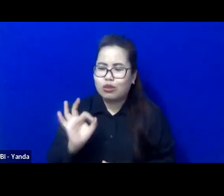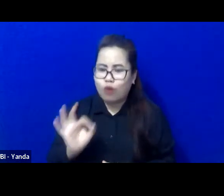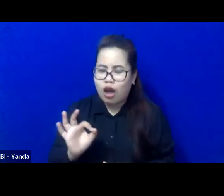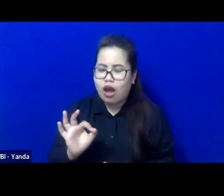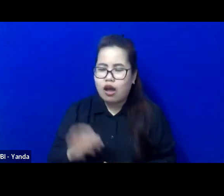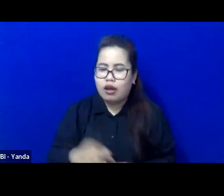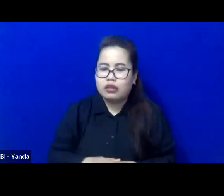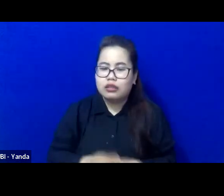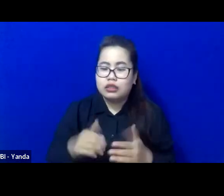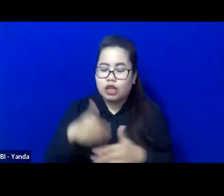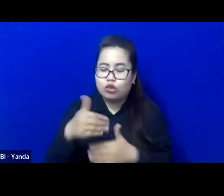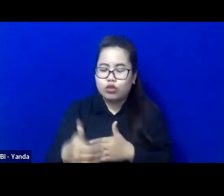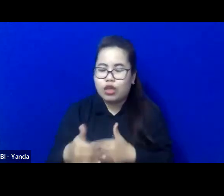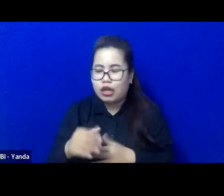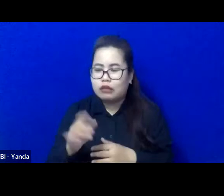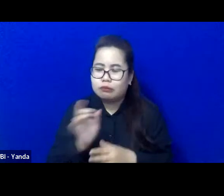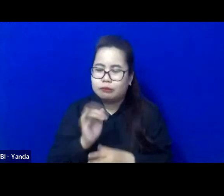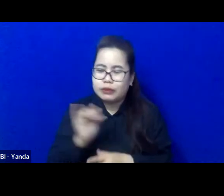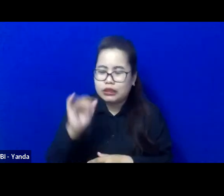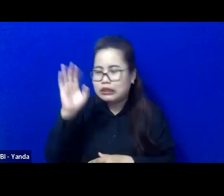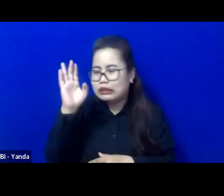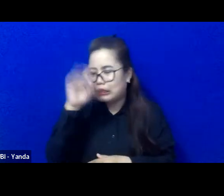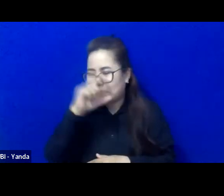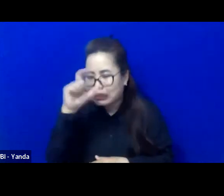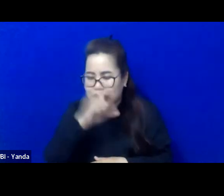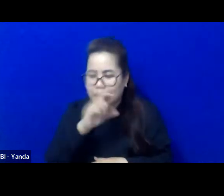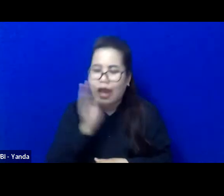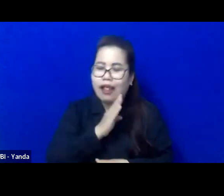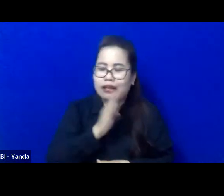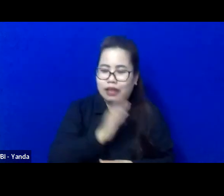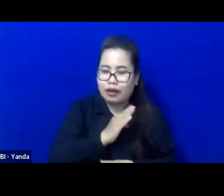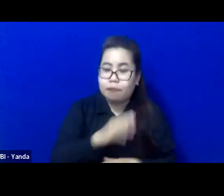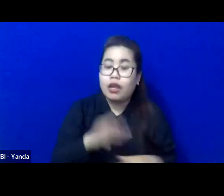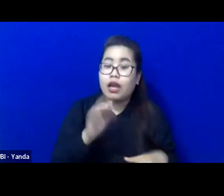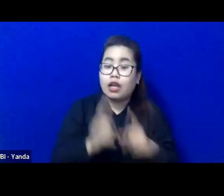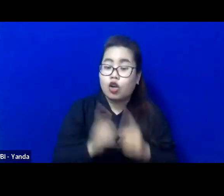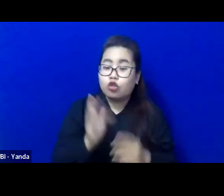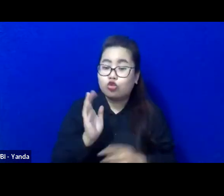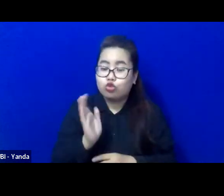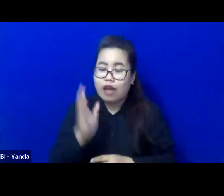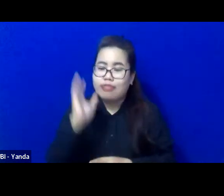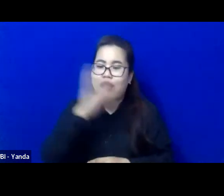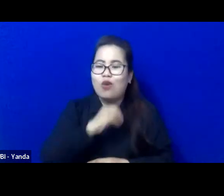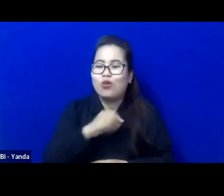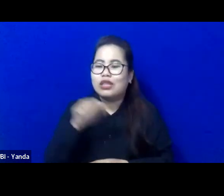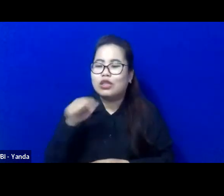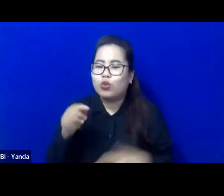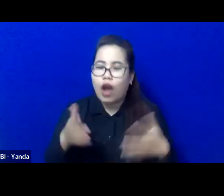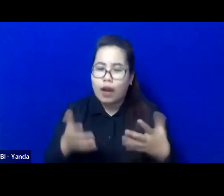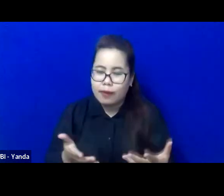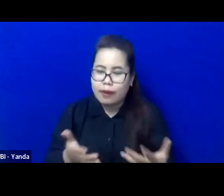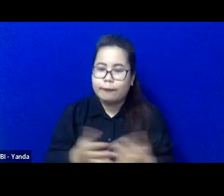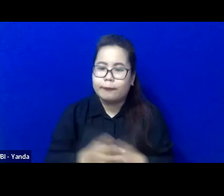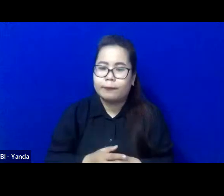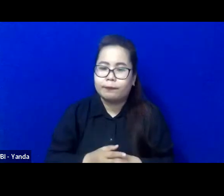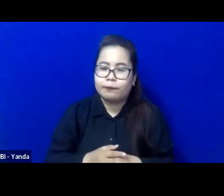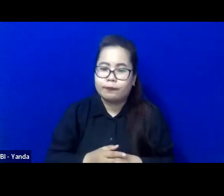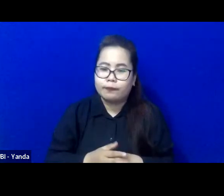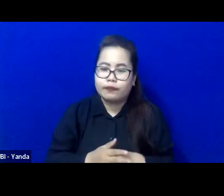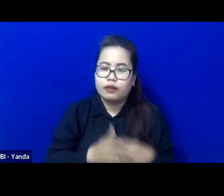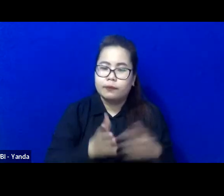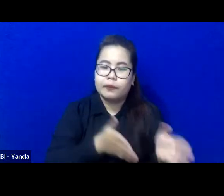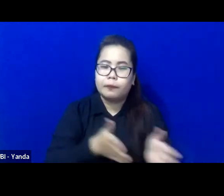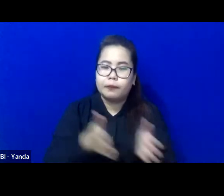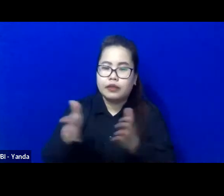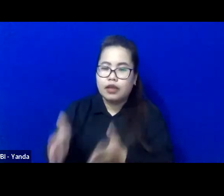we recognize what it is, then jumping to that next point of actually, to the best of our knowledge, why this is happening is